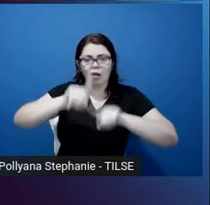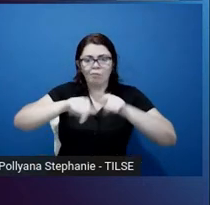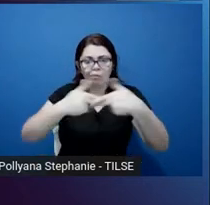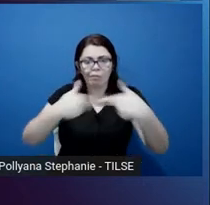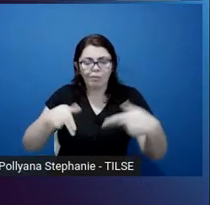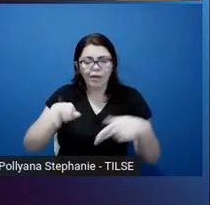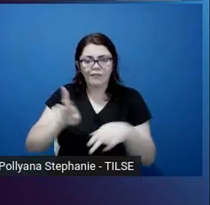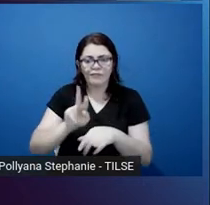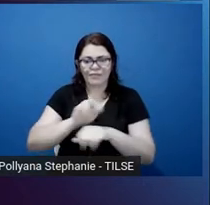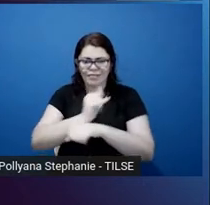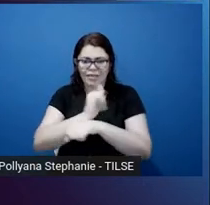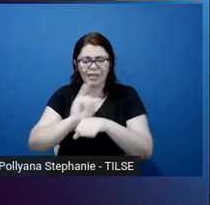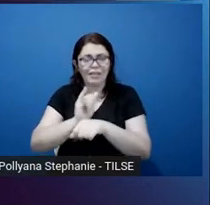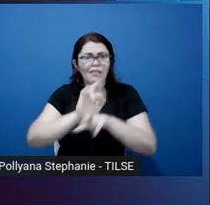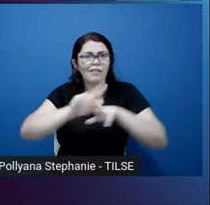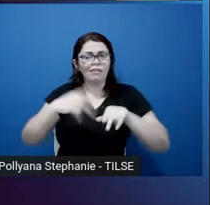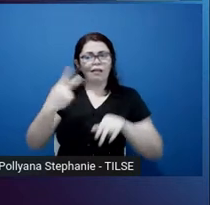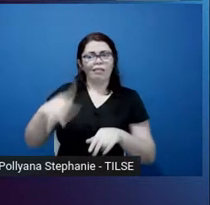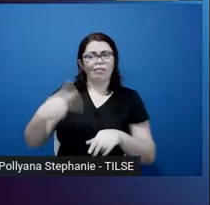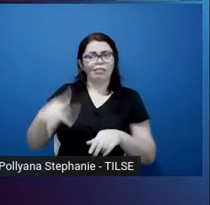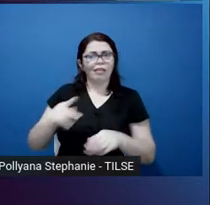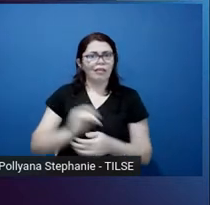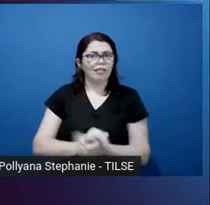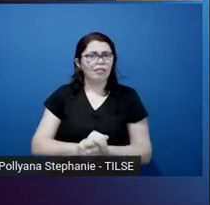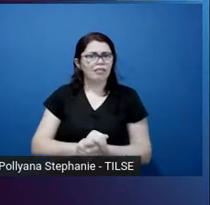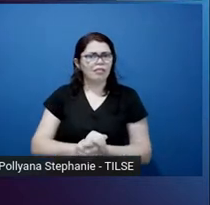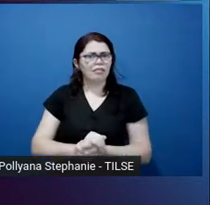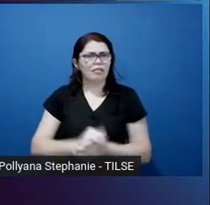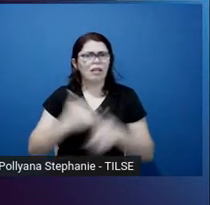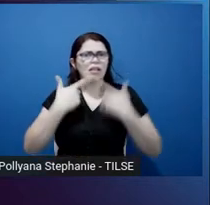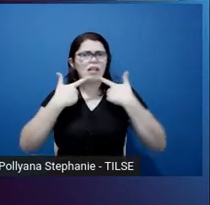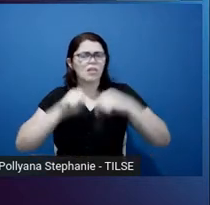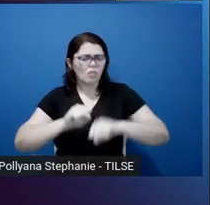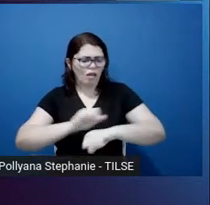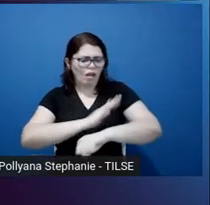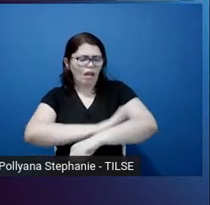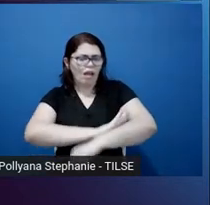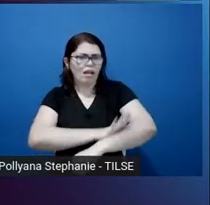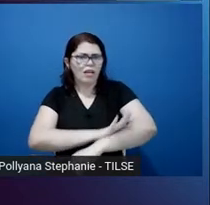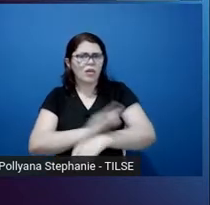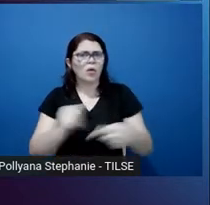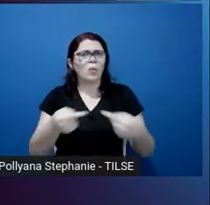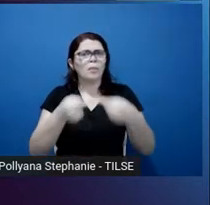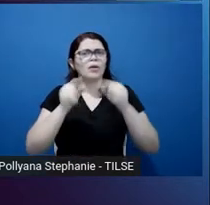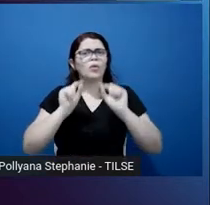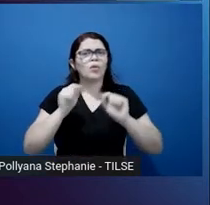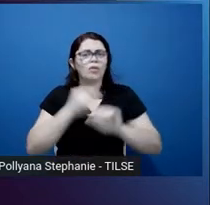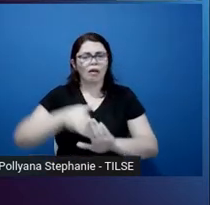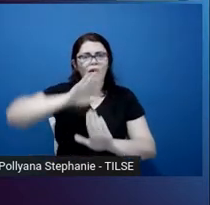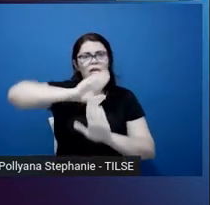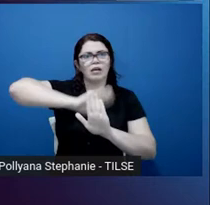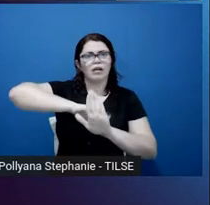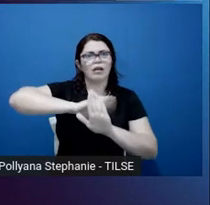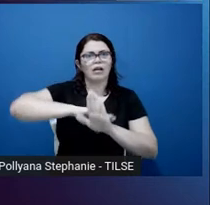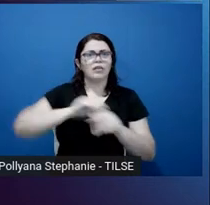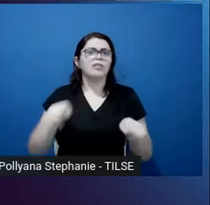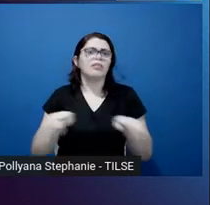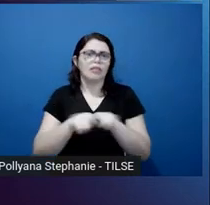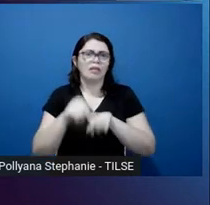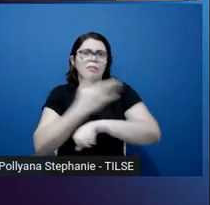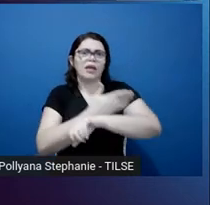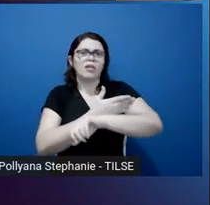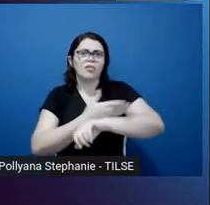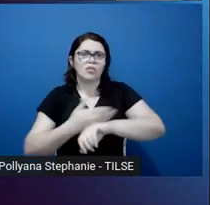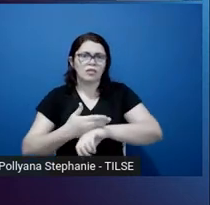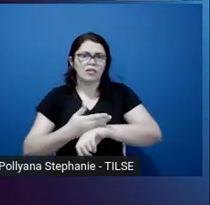meaning. So linguistic racism refers to ideologies and practices, and I quote De